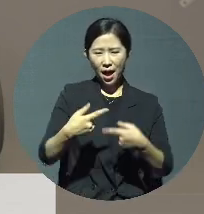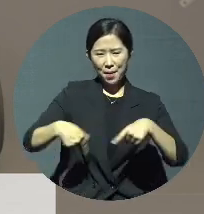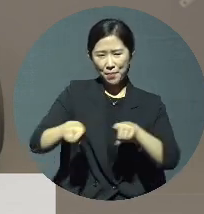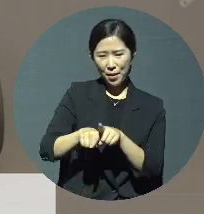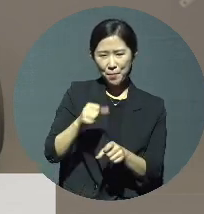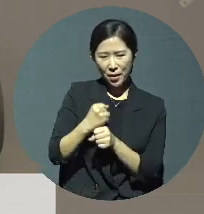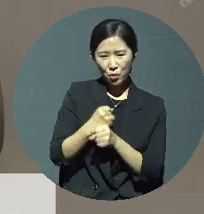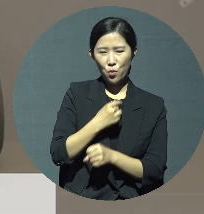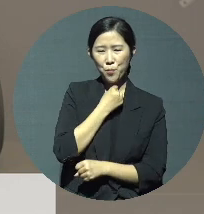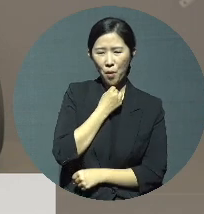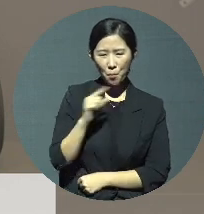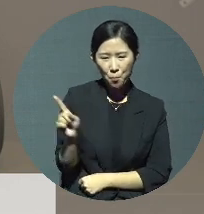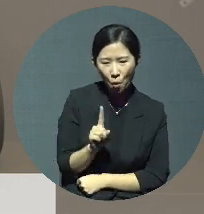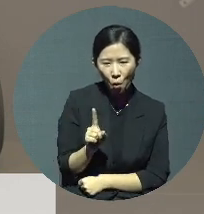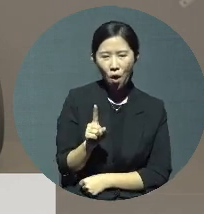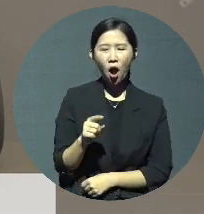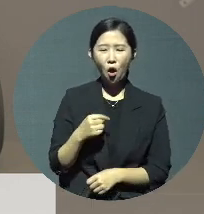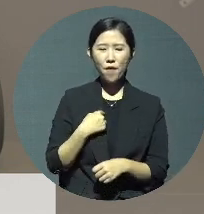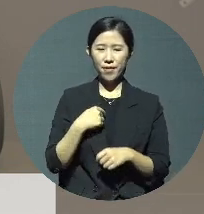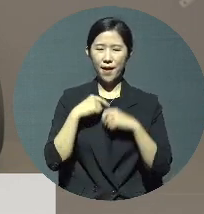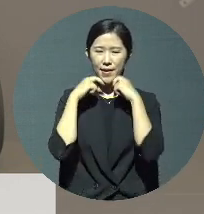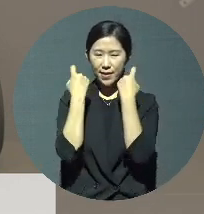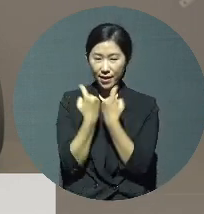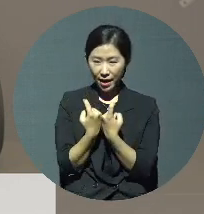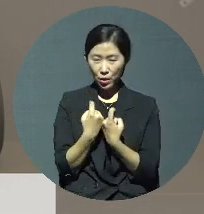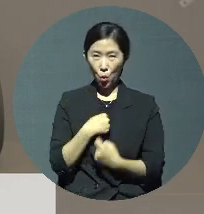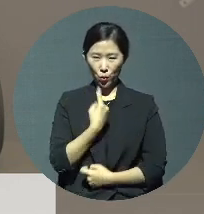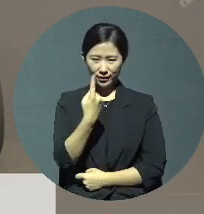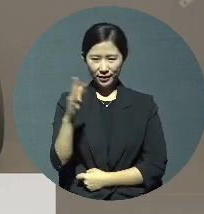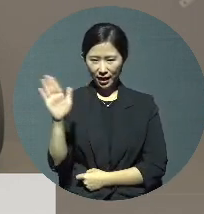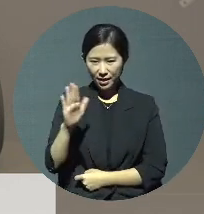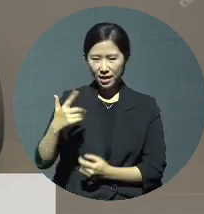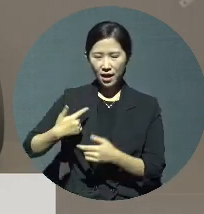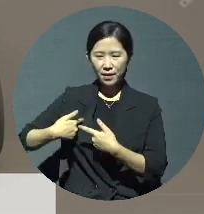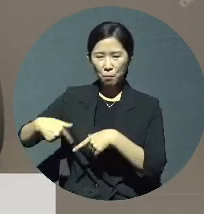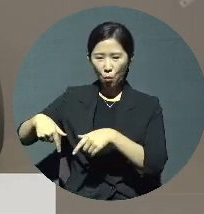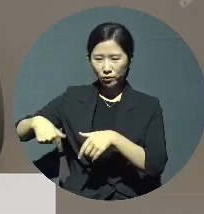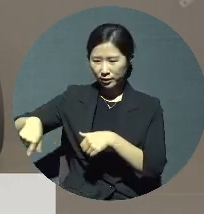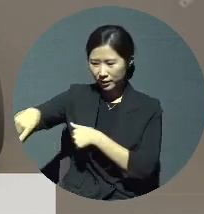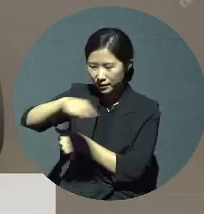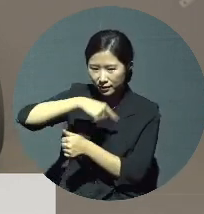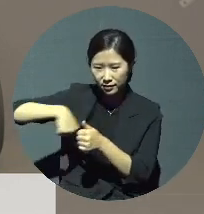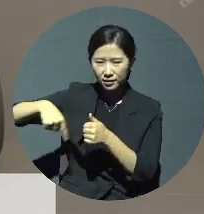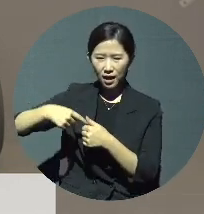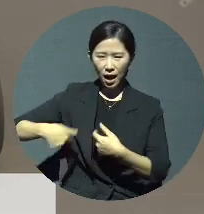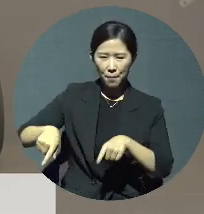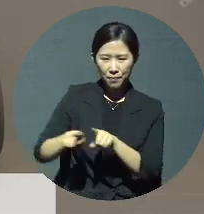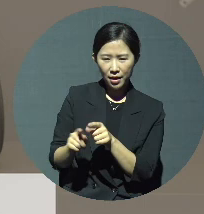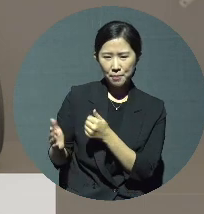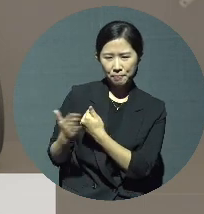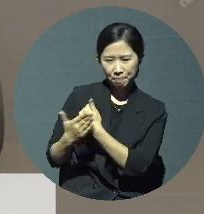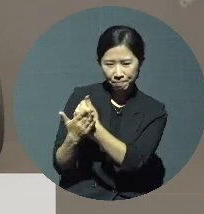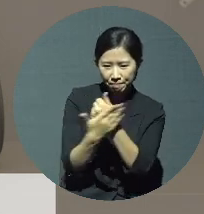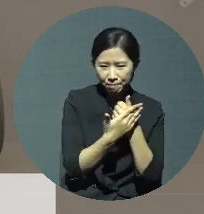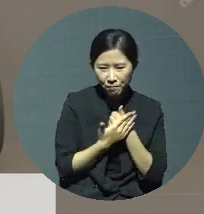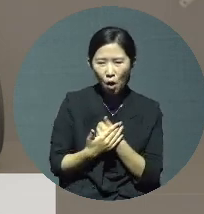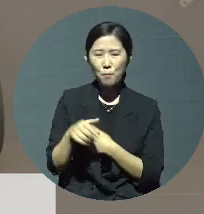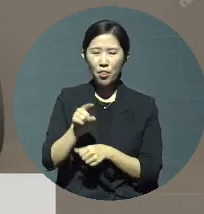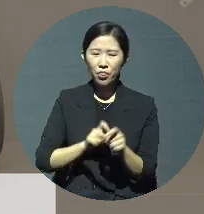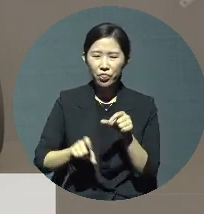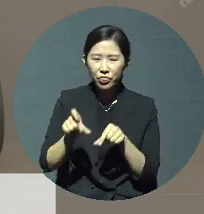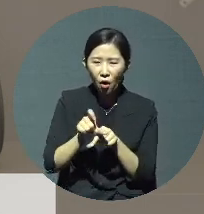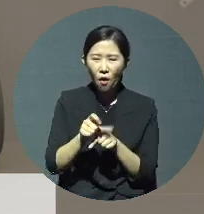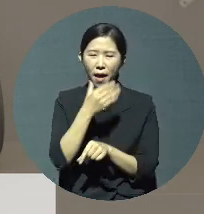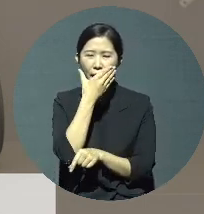that are holistically good for not just the person, but also the world around us. You know, do they make a person happier? Do they make a